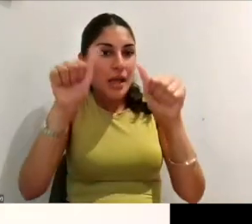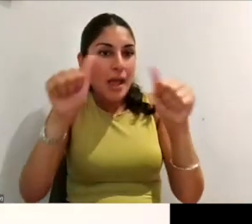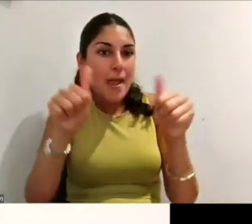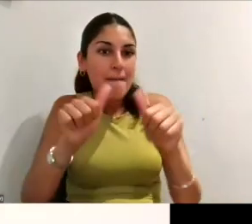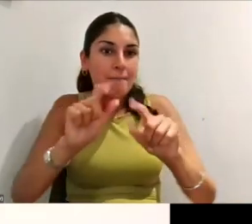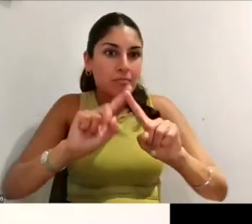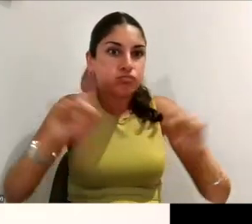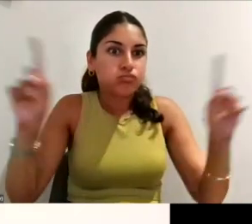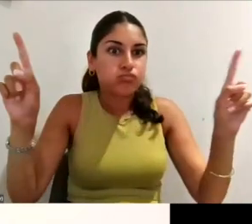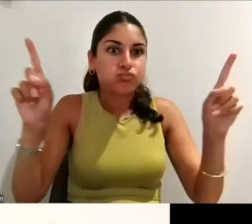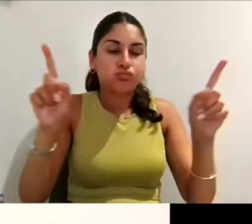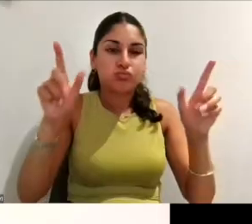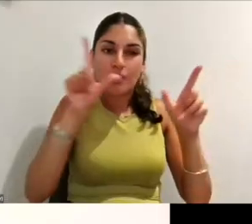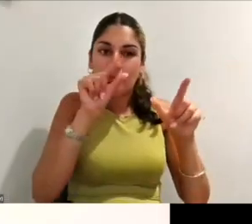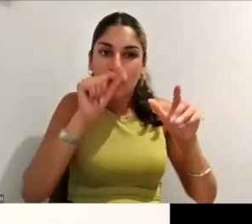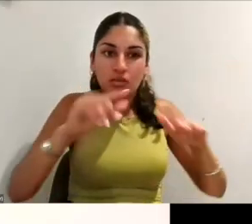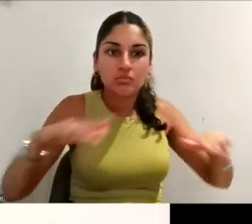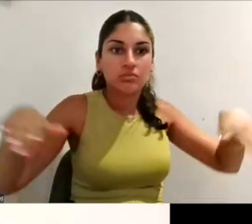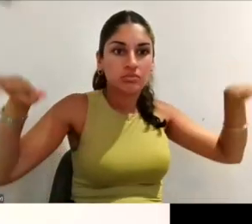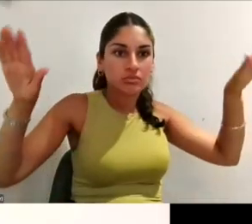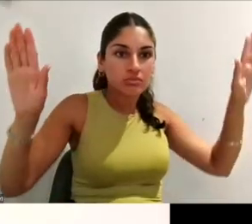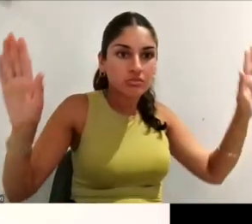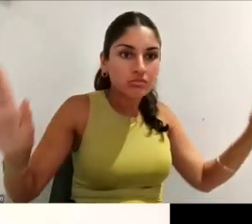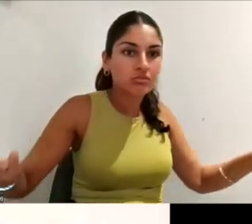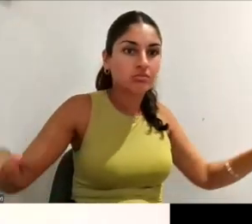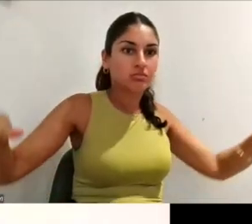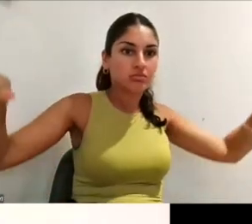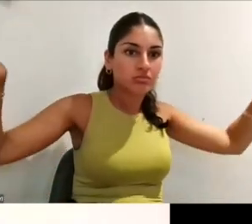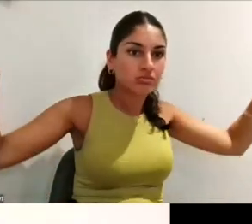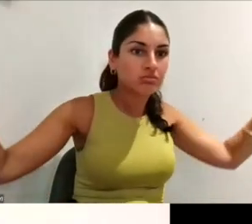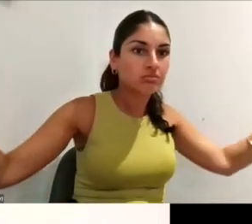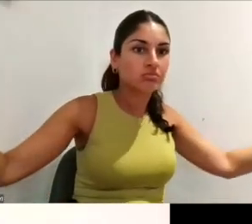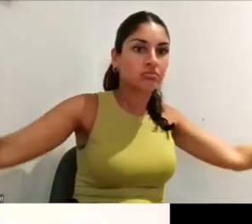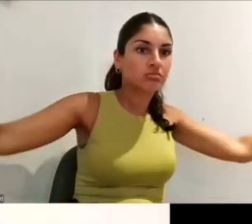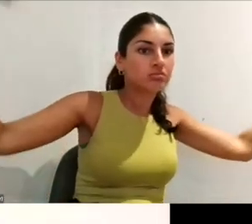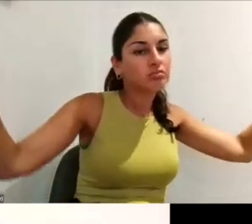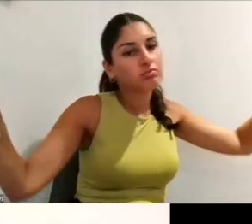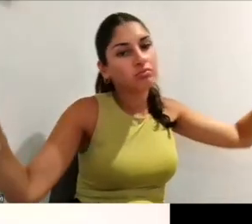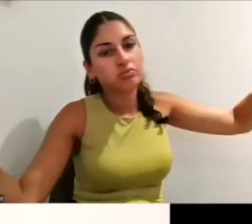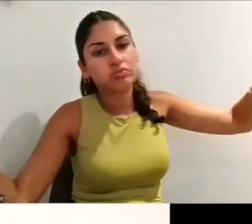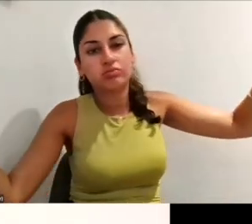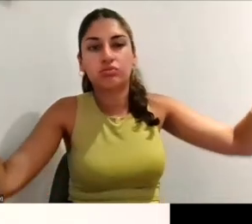their wingspan changes as they take flight and soar across the valleys.